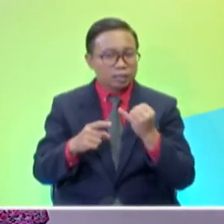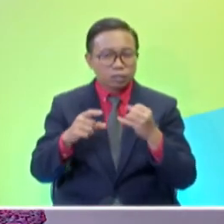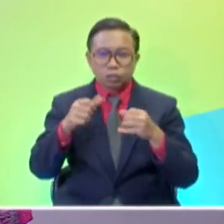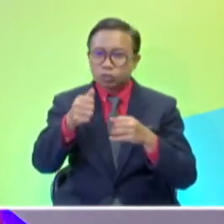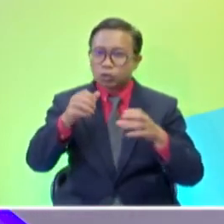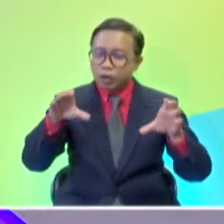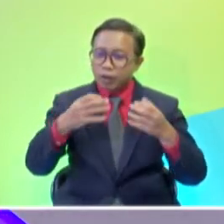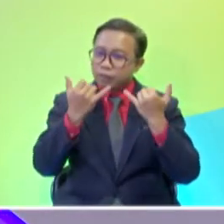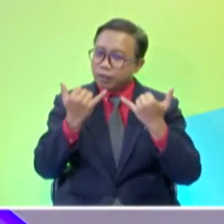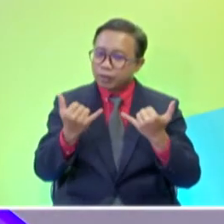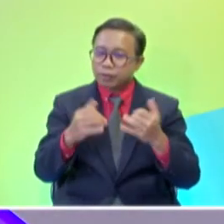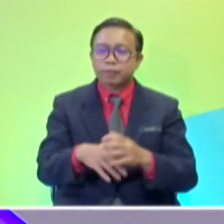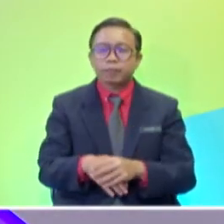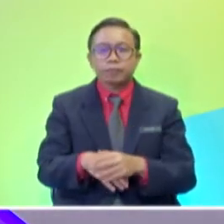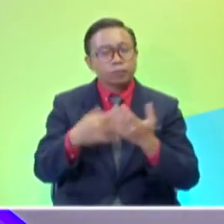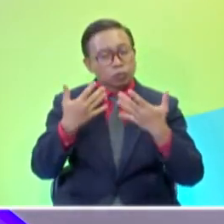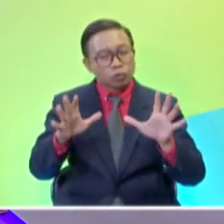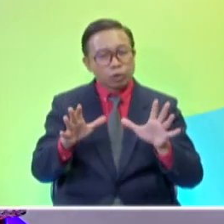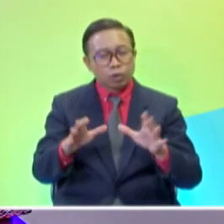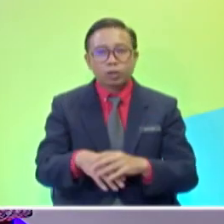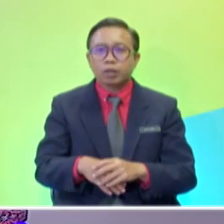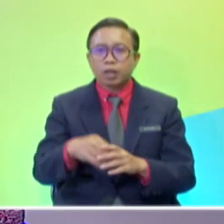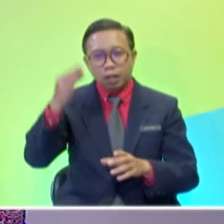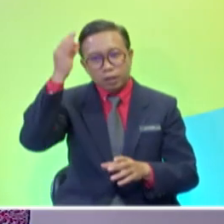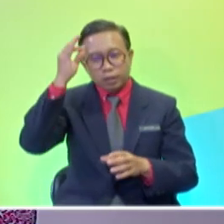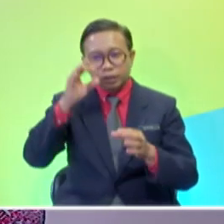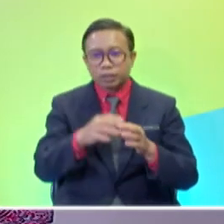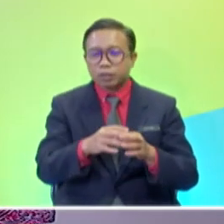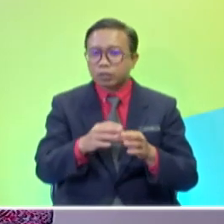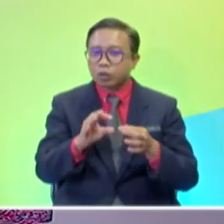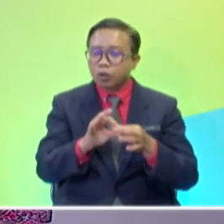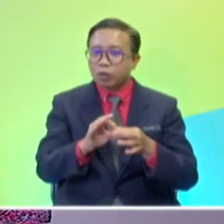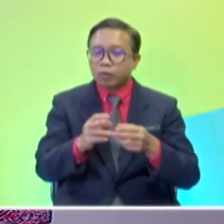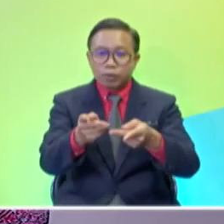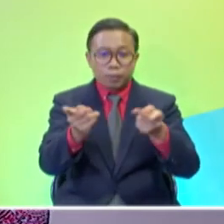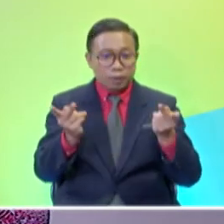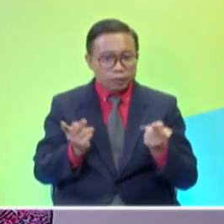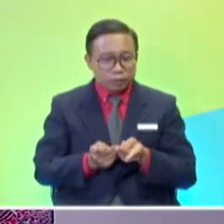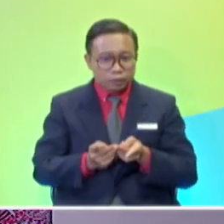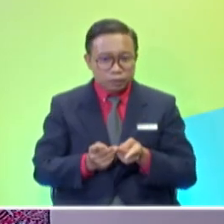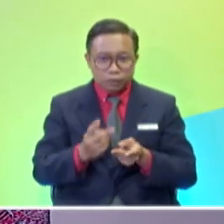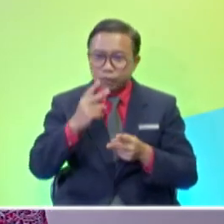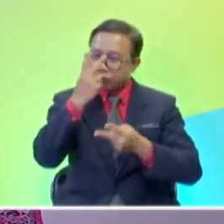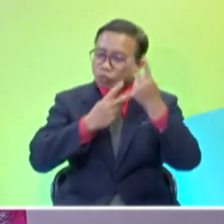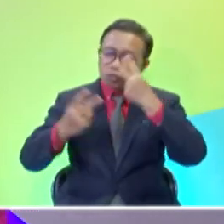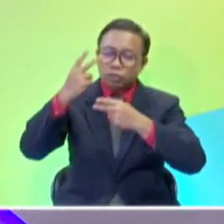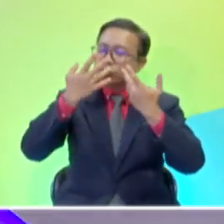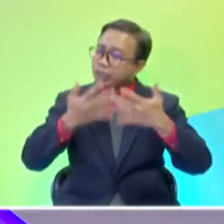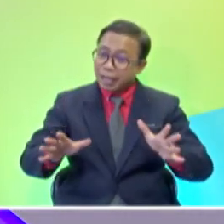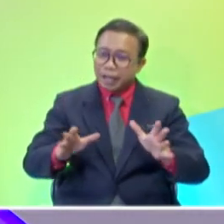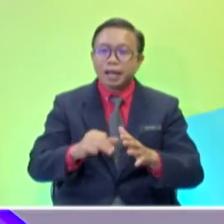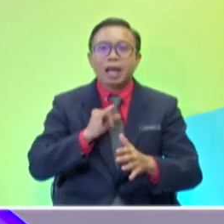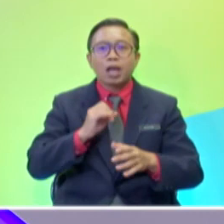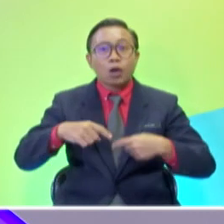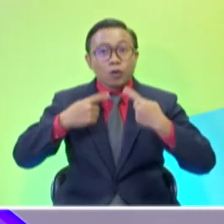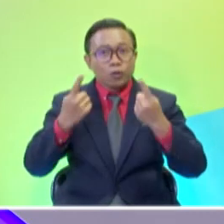done yet. So what you haven't done yet means things or places that you want to go and visit that you haven't done. So maybe I want to